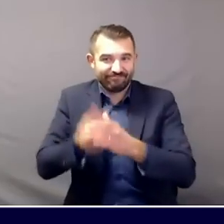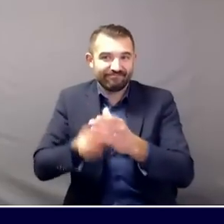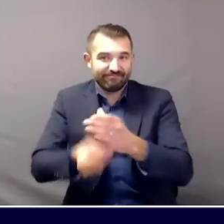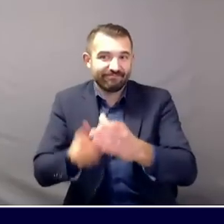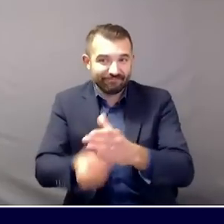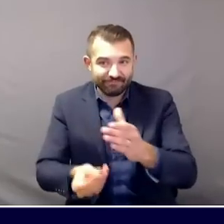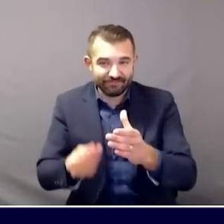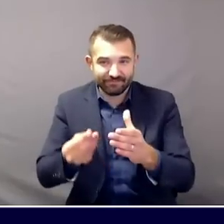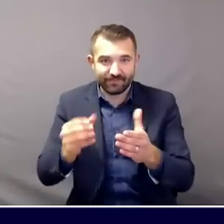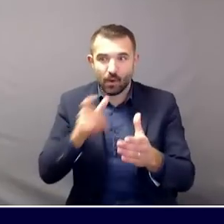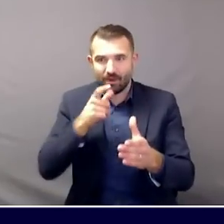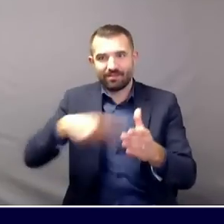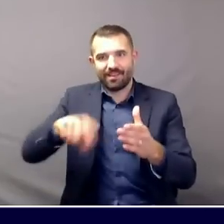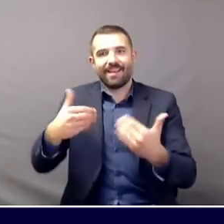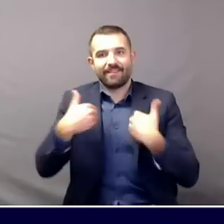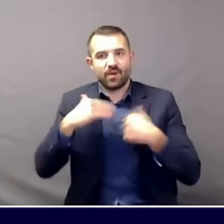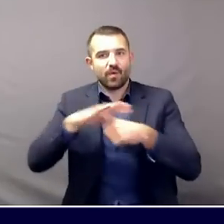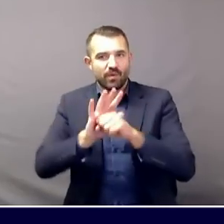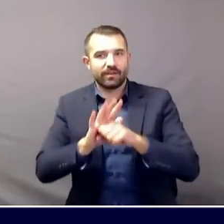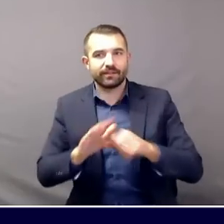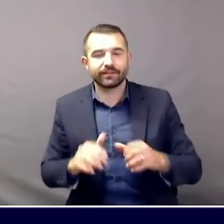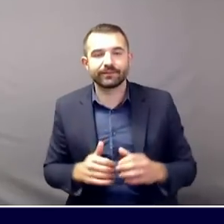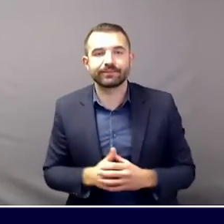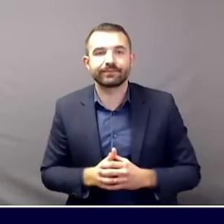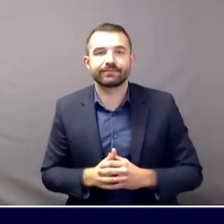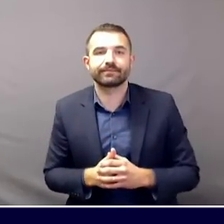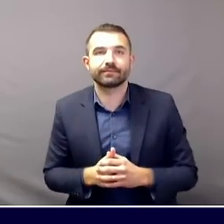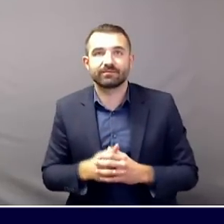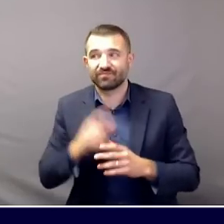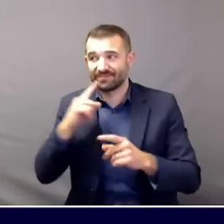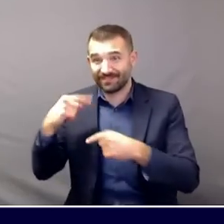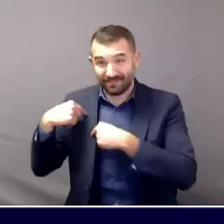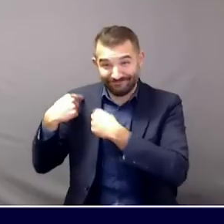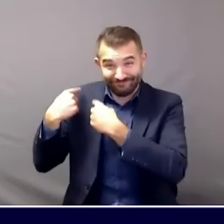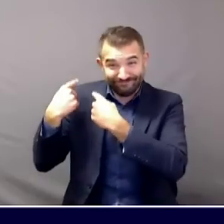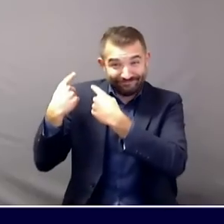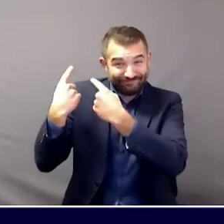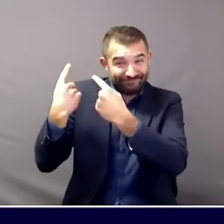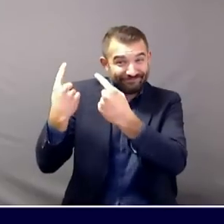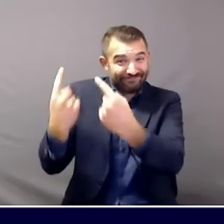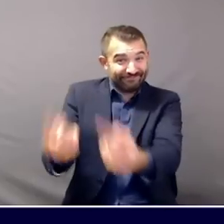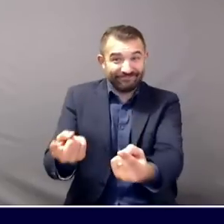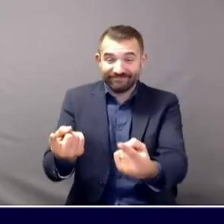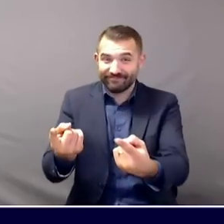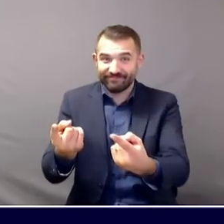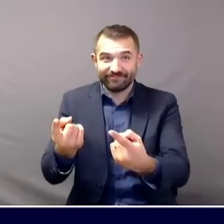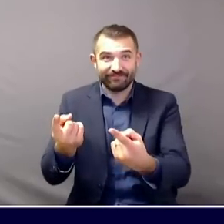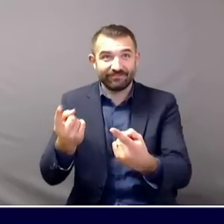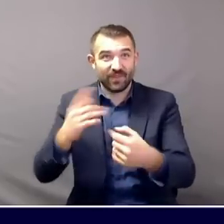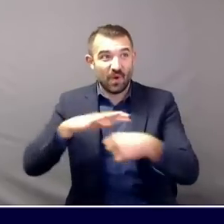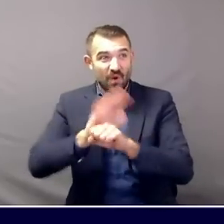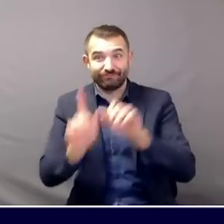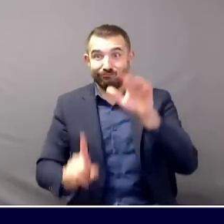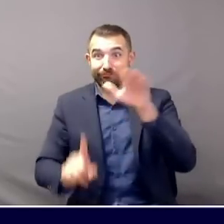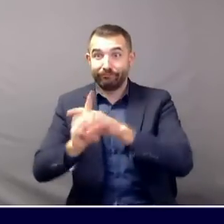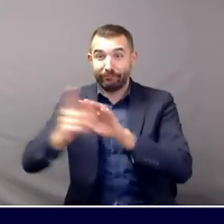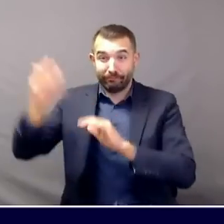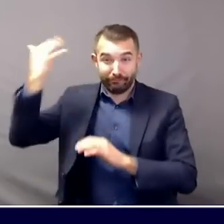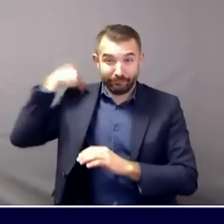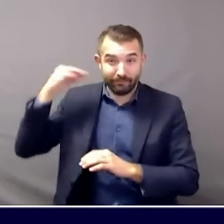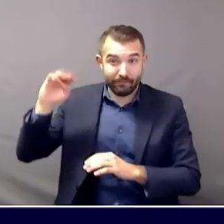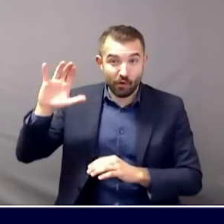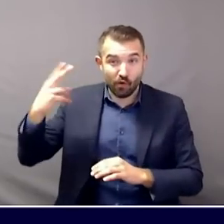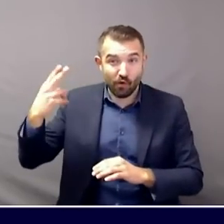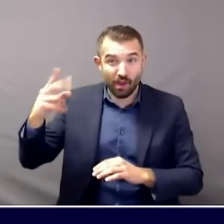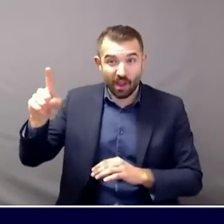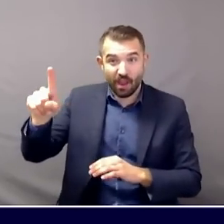with COVID-19 in Maine since we first began contending with this pandemic. I'd like to take a moment to offer